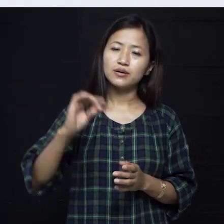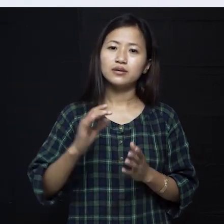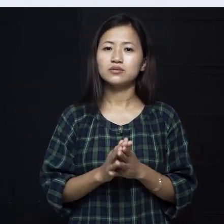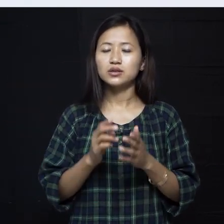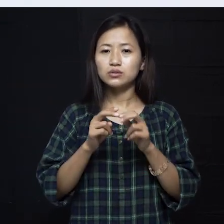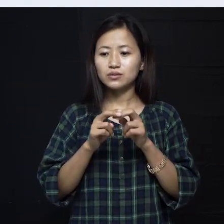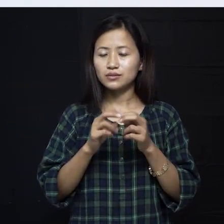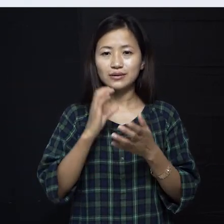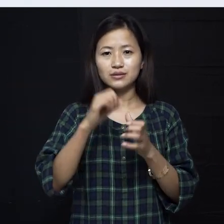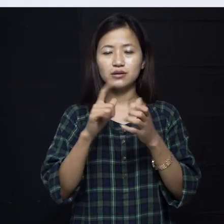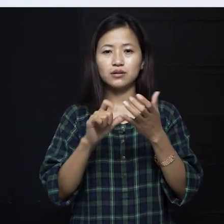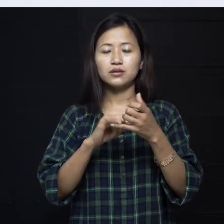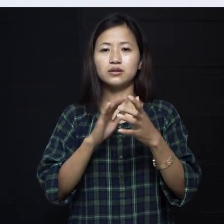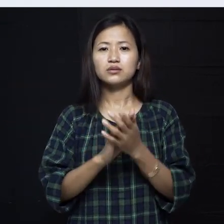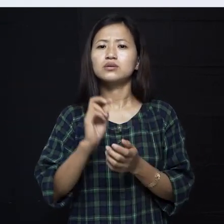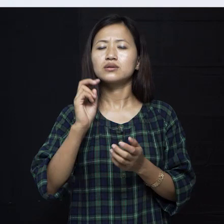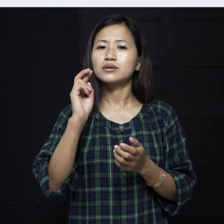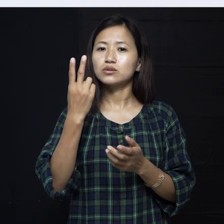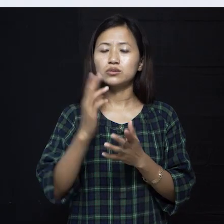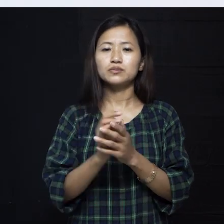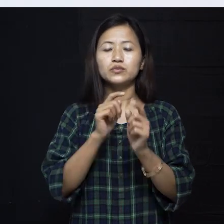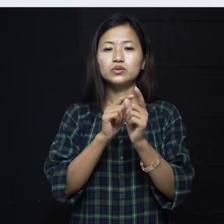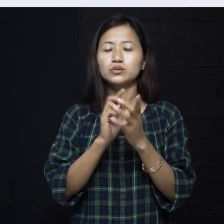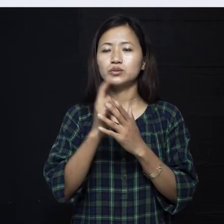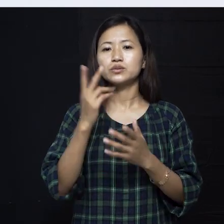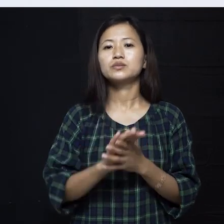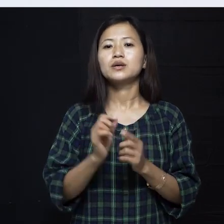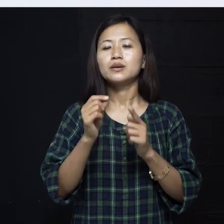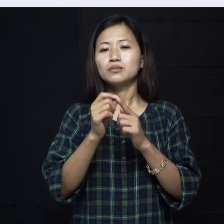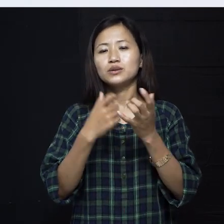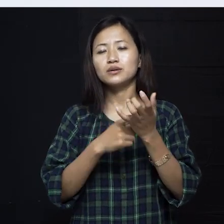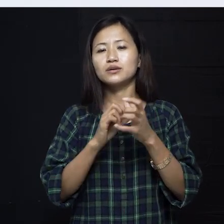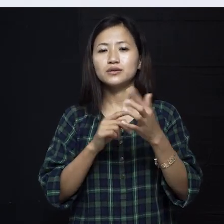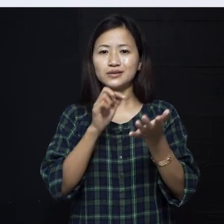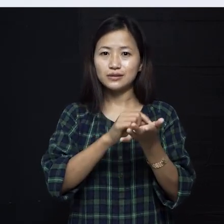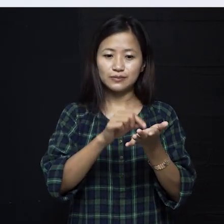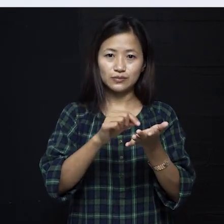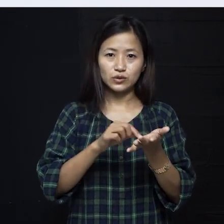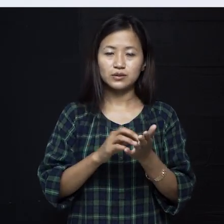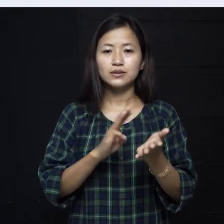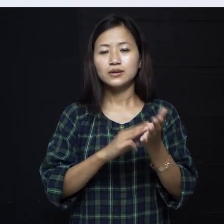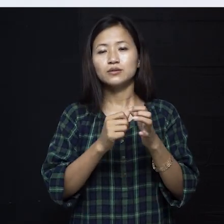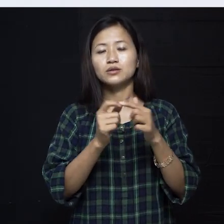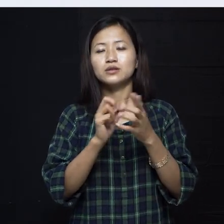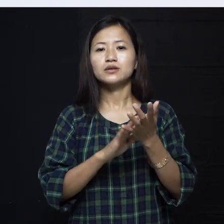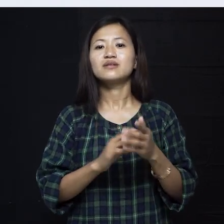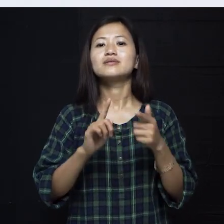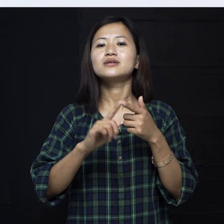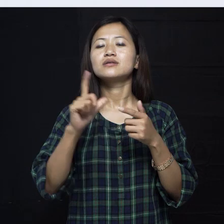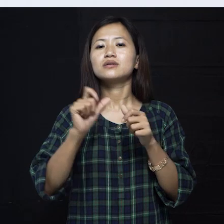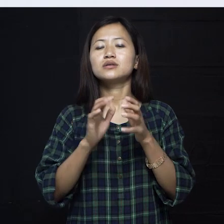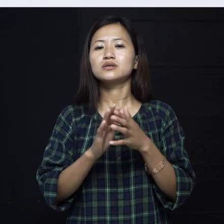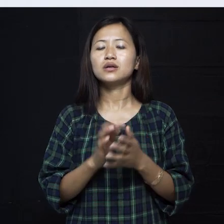can be classified into two, which is called as the print media and this electronic media, okay?